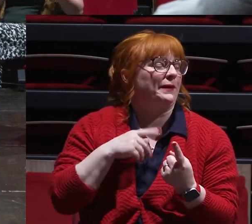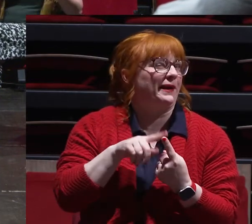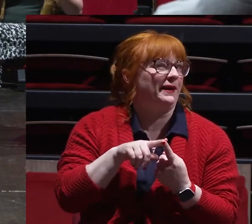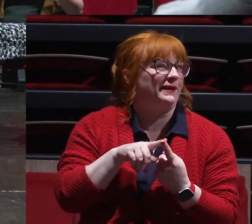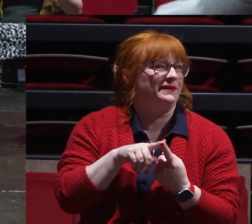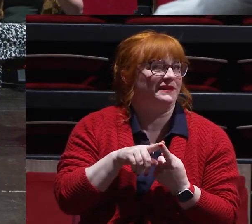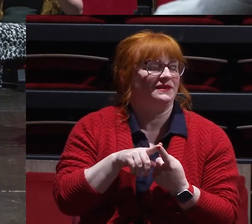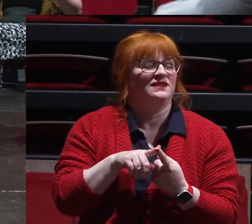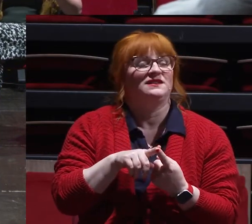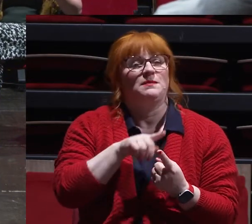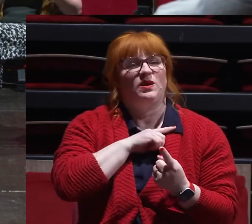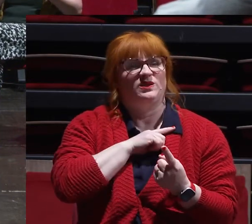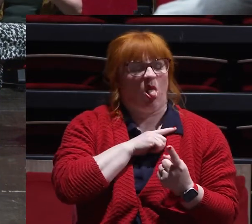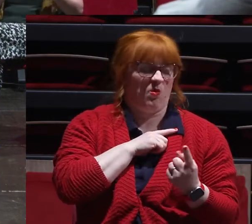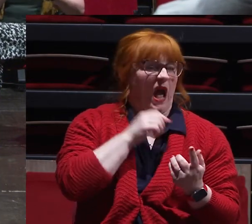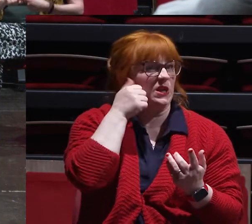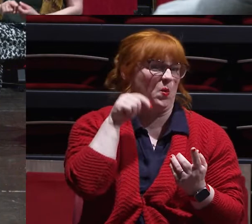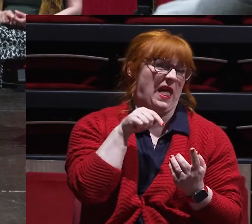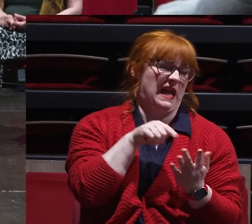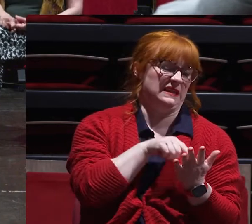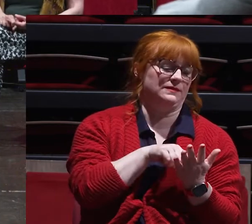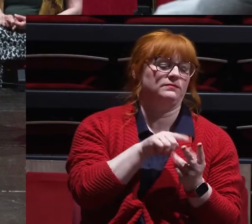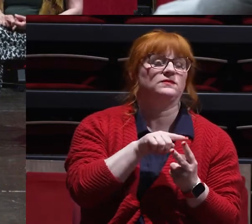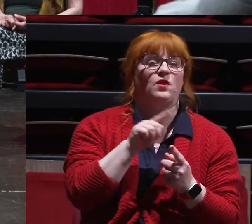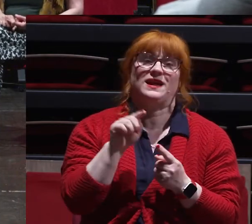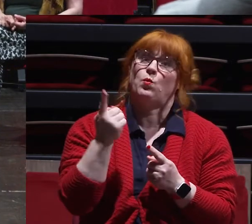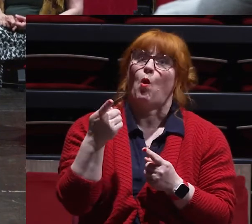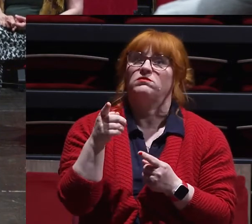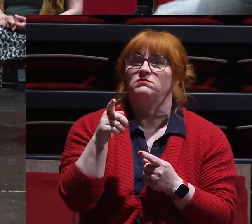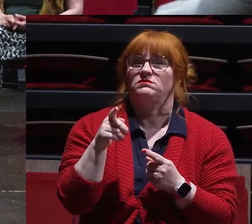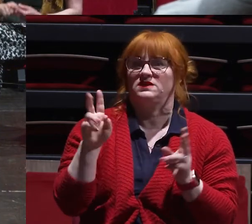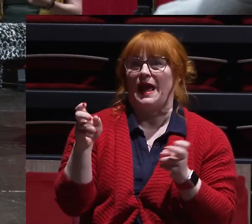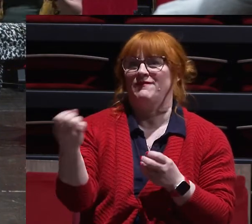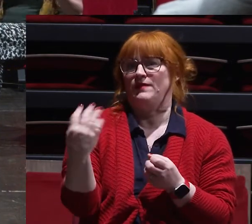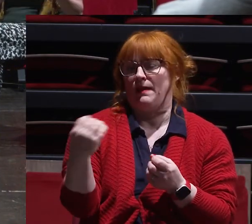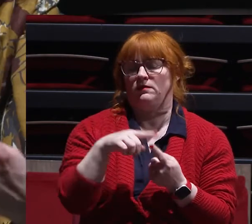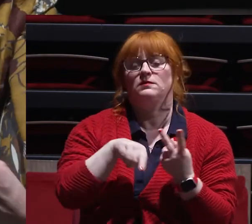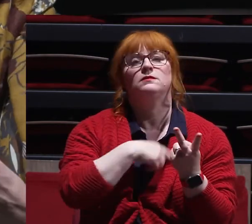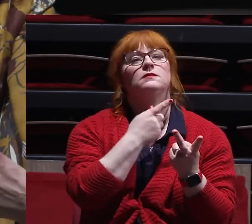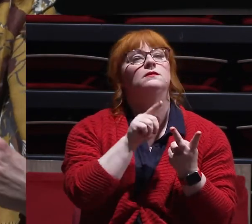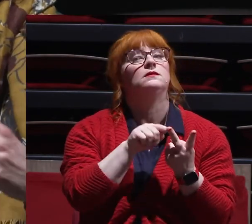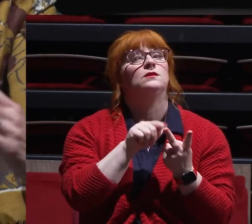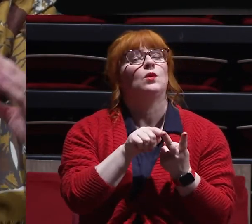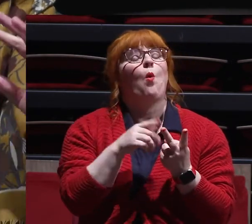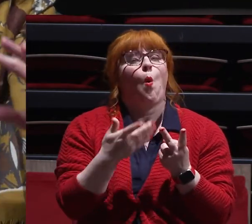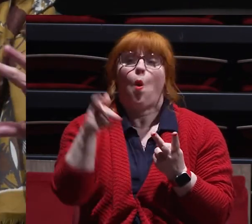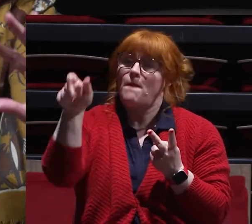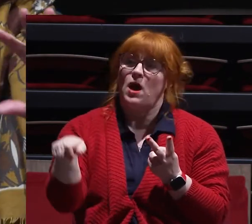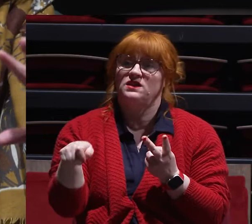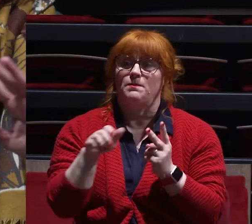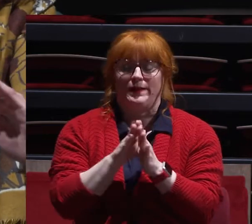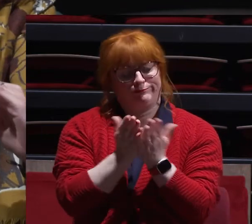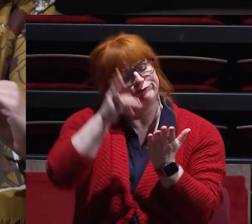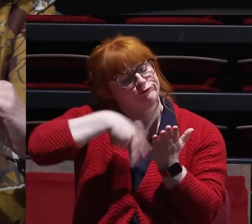great. But if someone else says it and you're like, yeah, I know, oh no, I'm actually going to have to do that now, aren't I? Then there's the note that tells you that